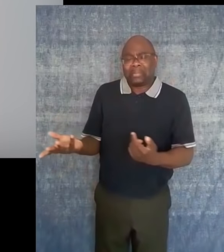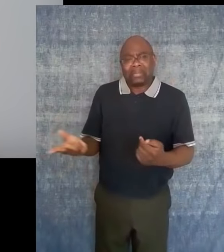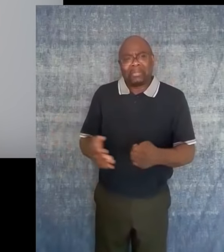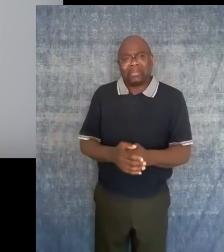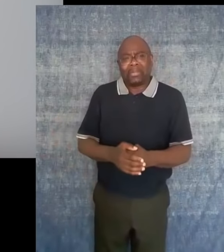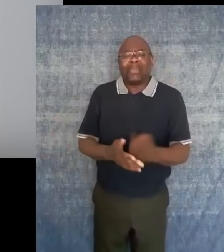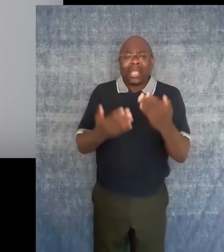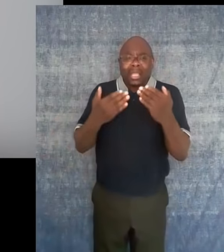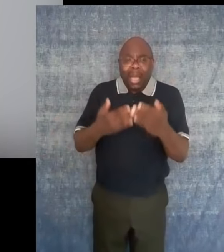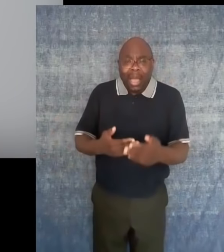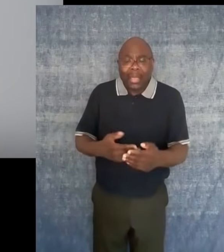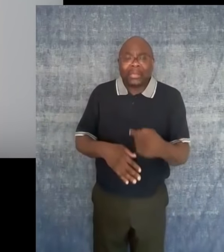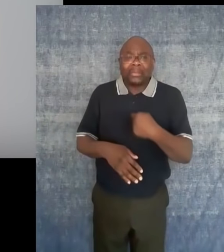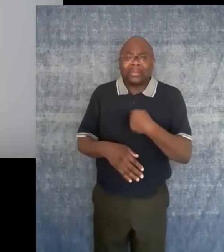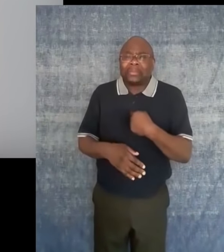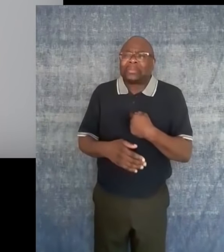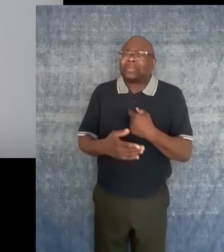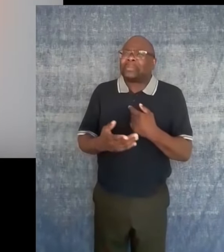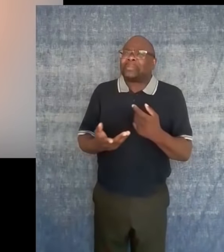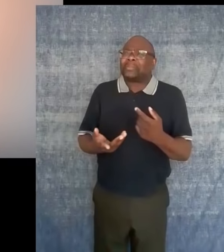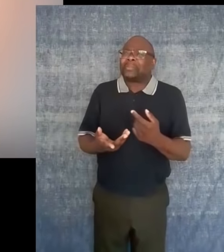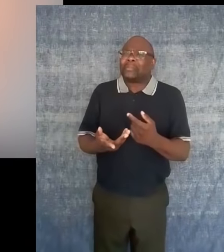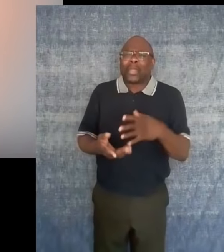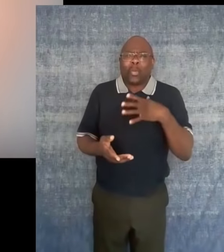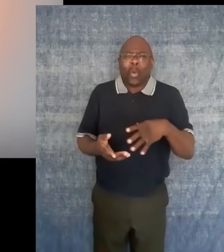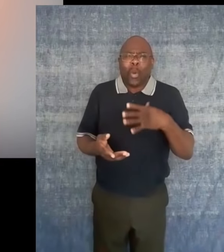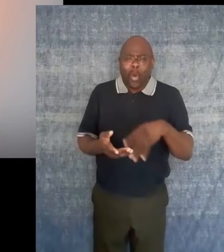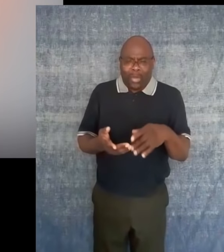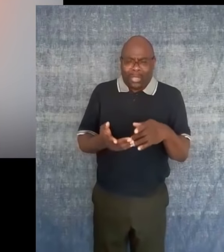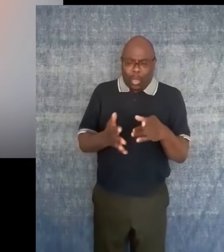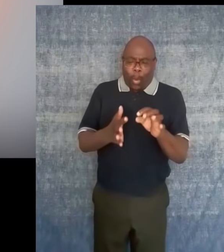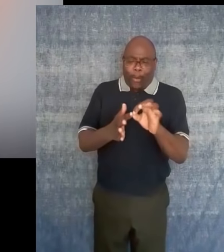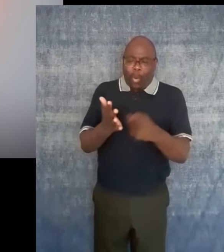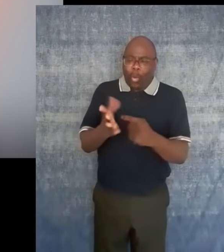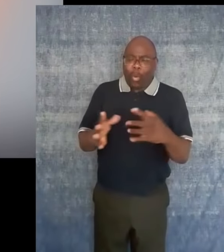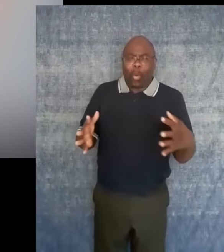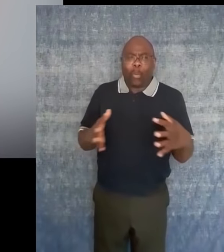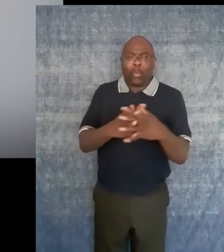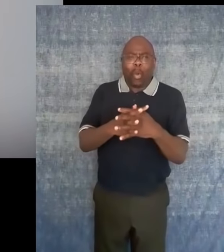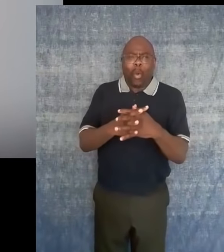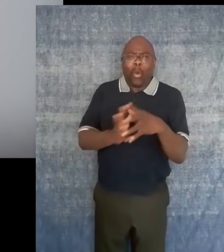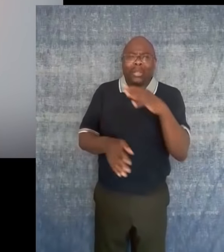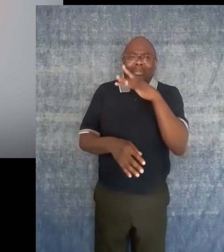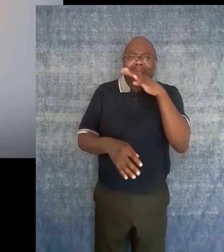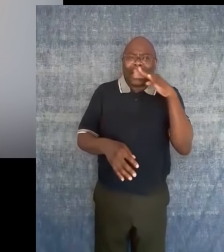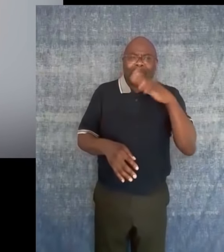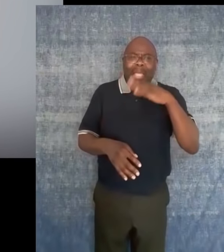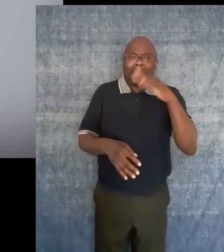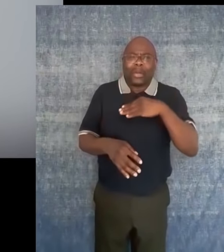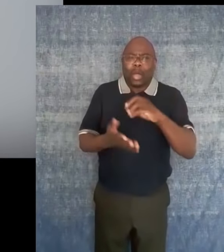And that night, I began to desire a packet of prawn cocktail crisps,